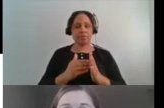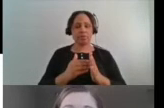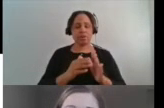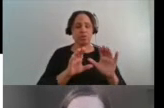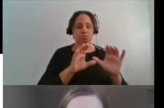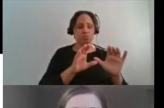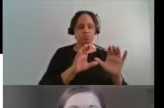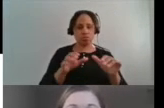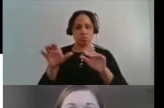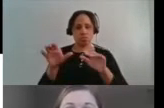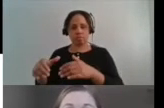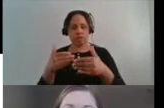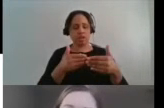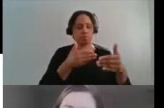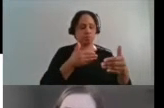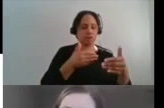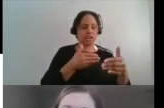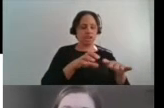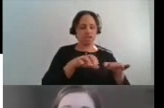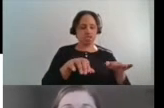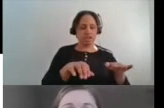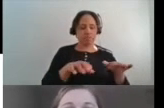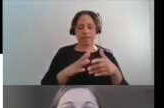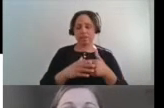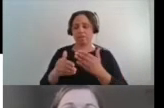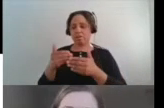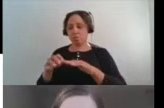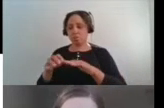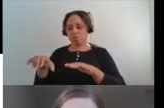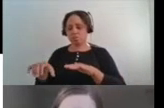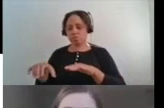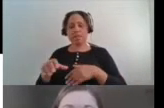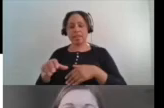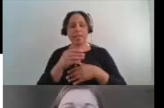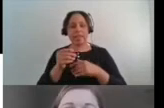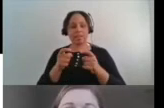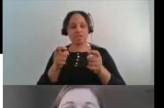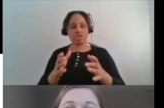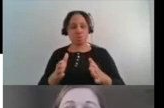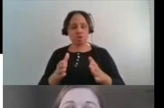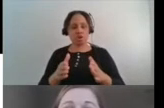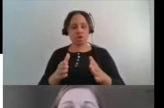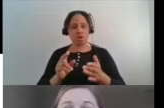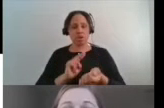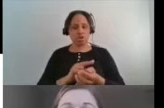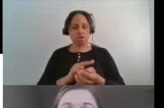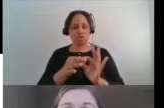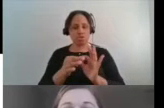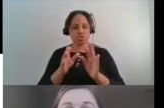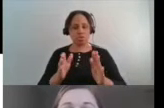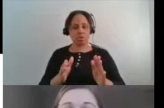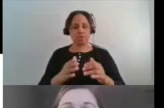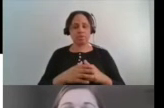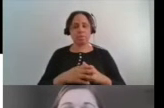pre-transplant, post-transplant, and then kind of the donor role, or the donor nurse coordinator role. So